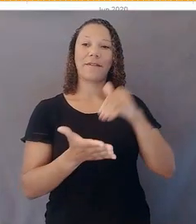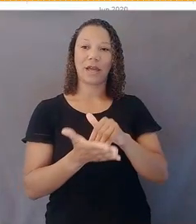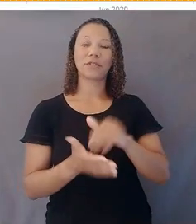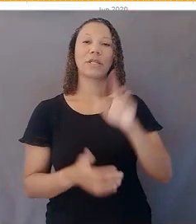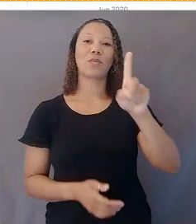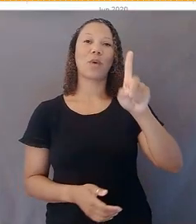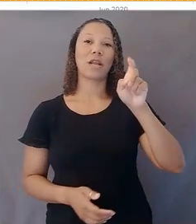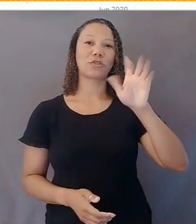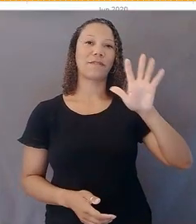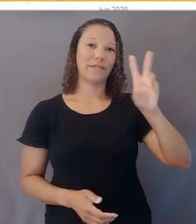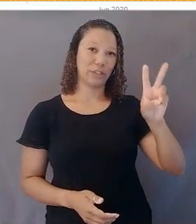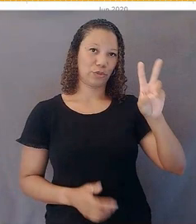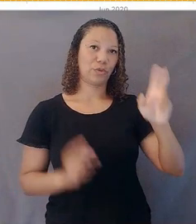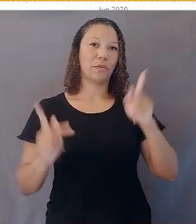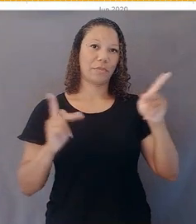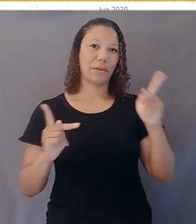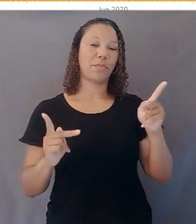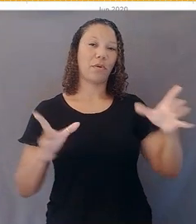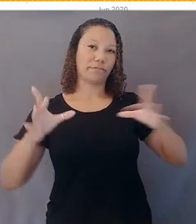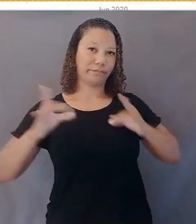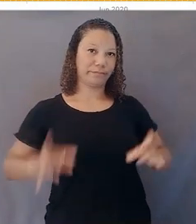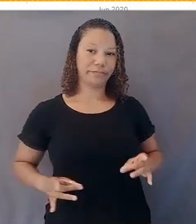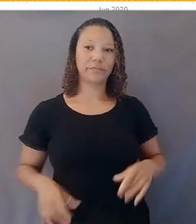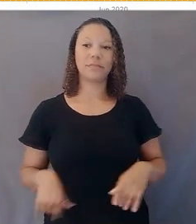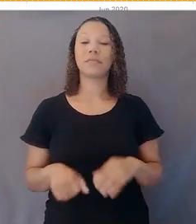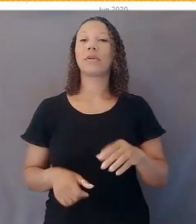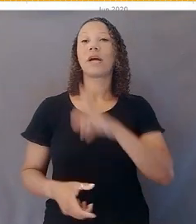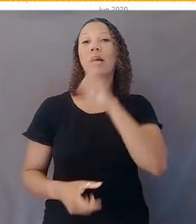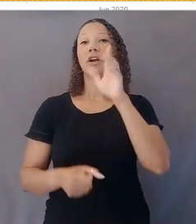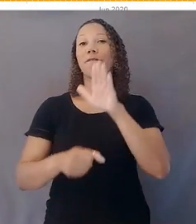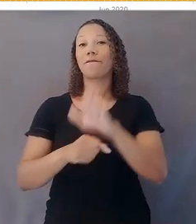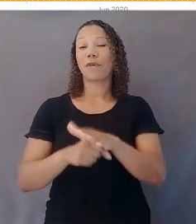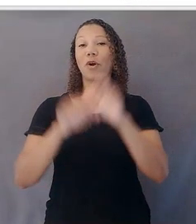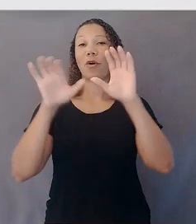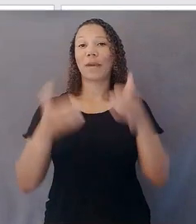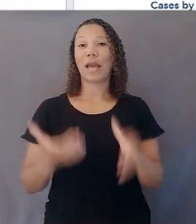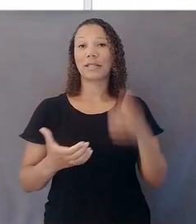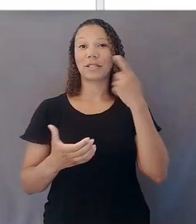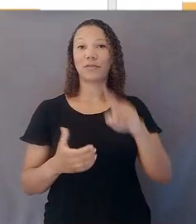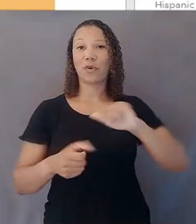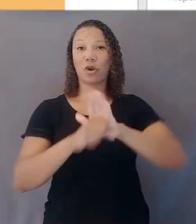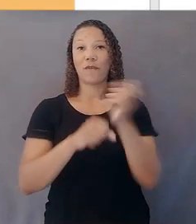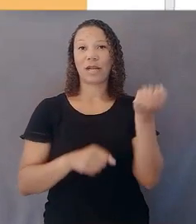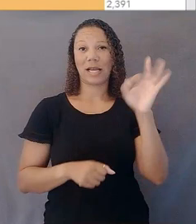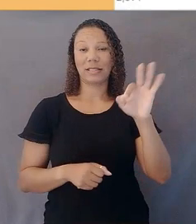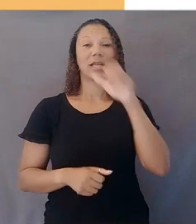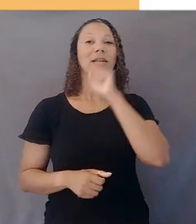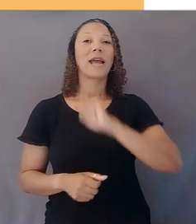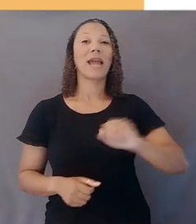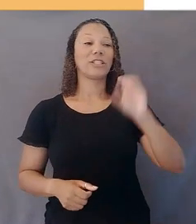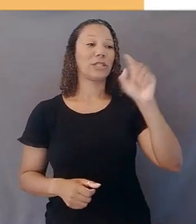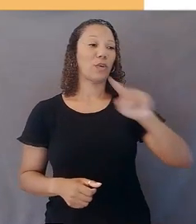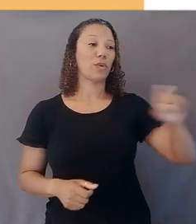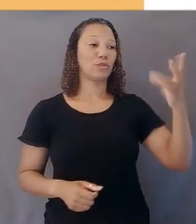5,152. Yeah, and by age group, confirmed COVID-19 cases are as follows. In the 0 to 17 age group,